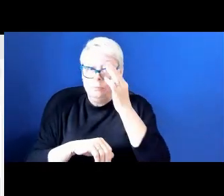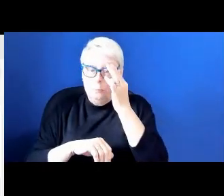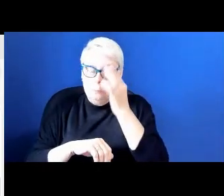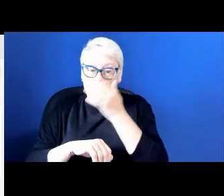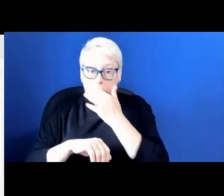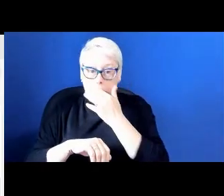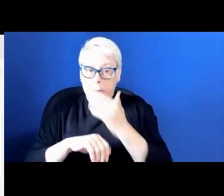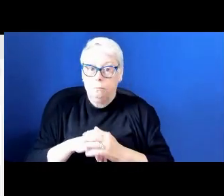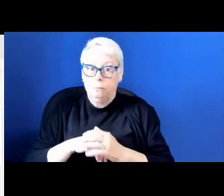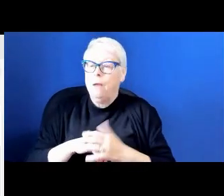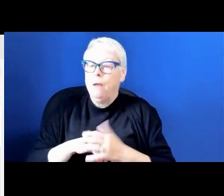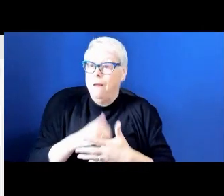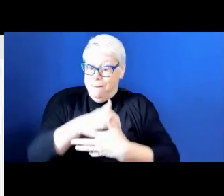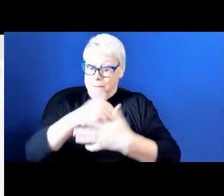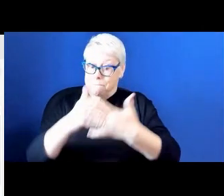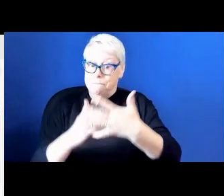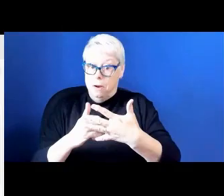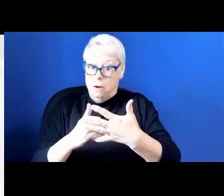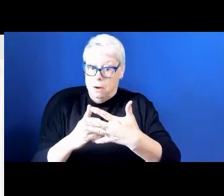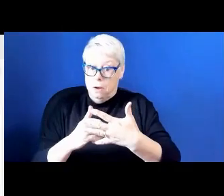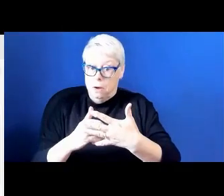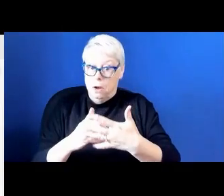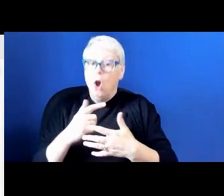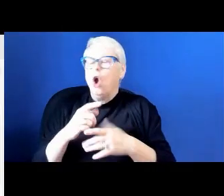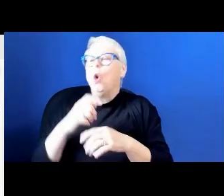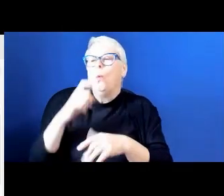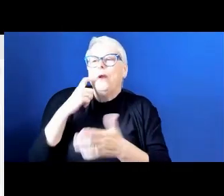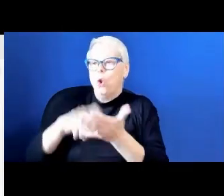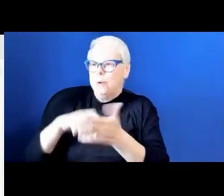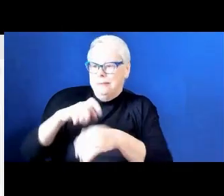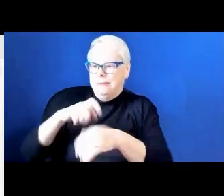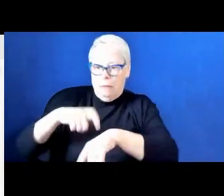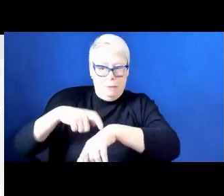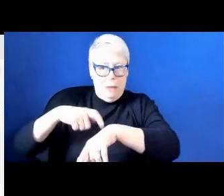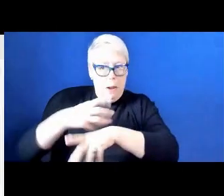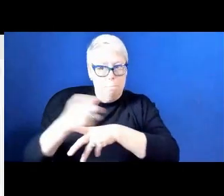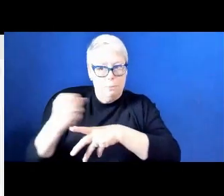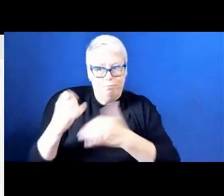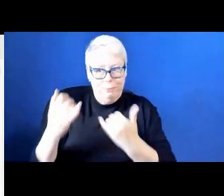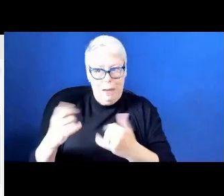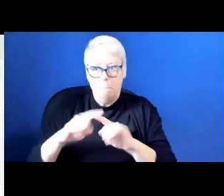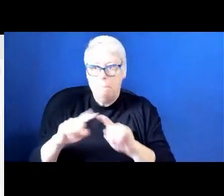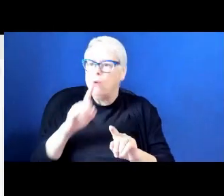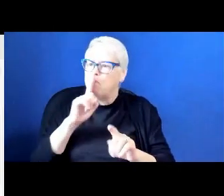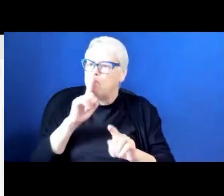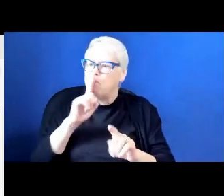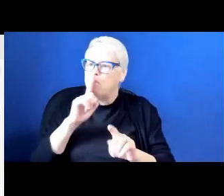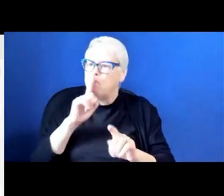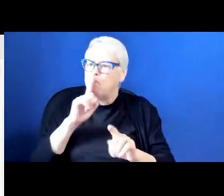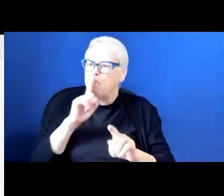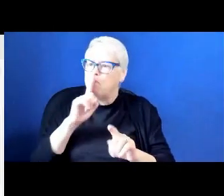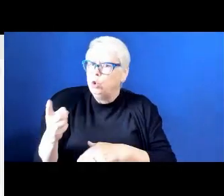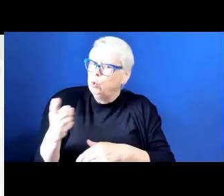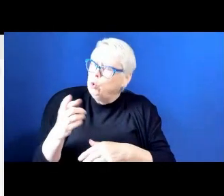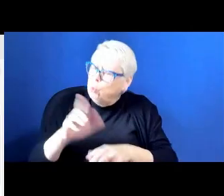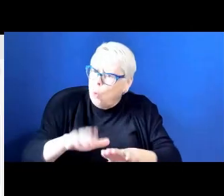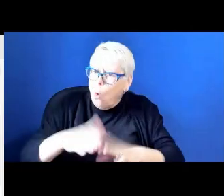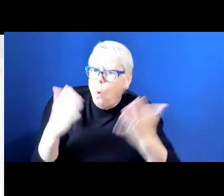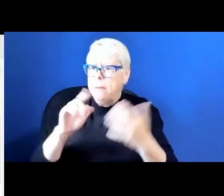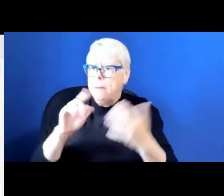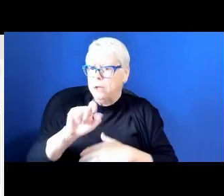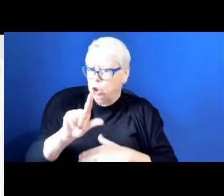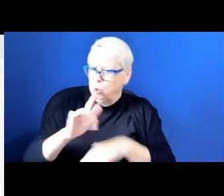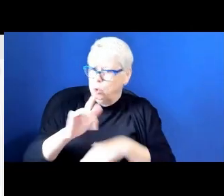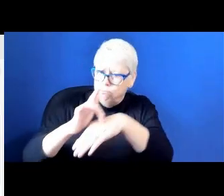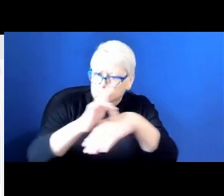the fact that we do not have a lot of time right now, I do encourage you to discover this tool in your free time